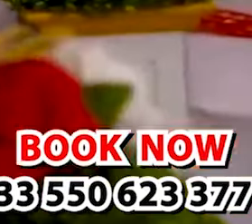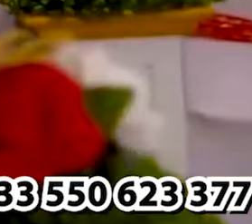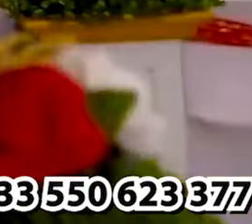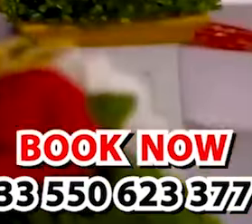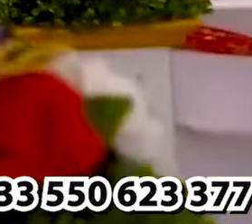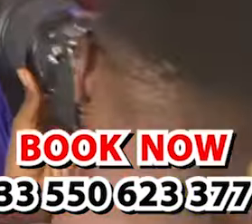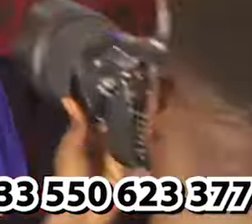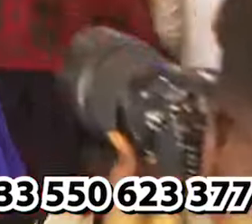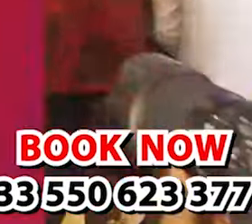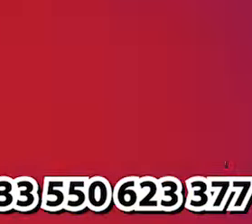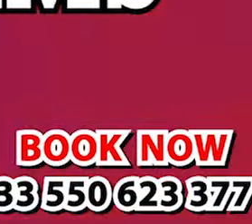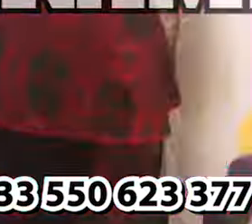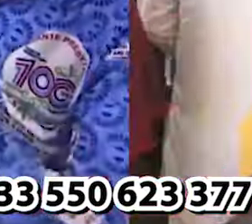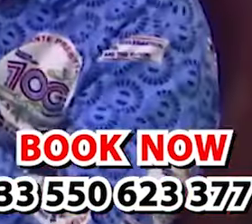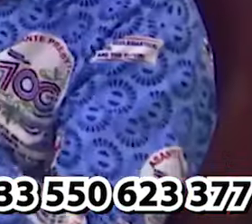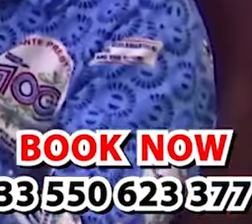engag